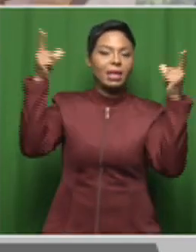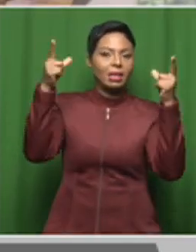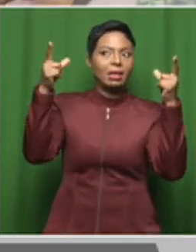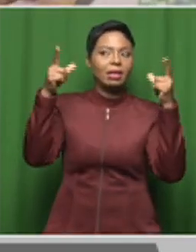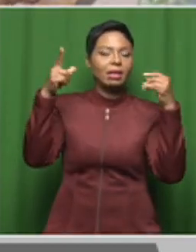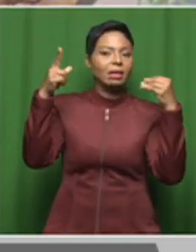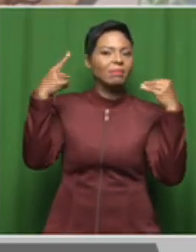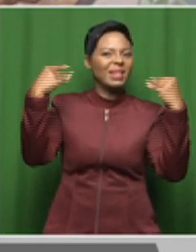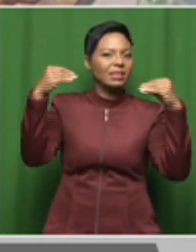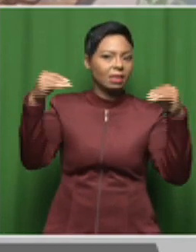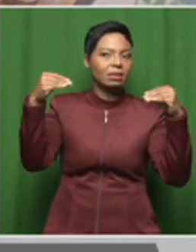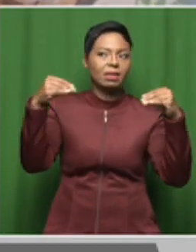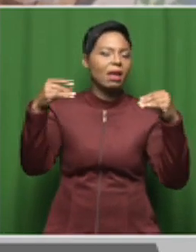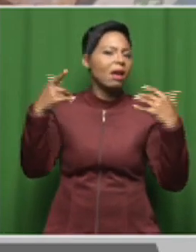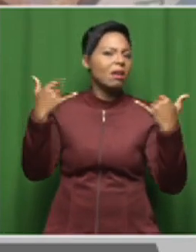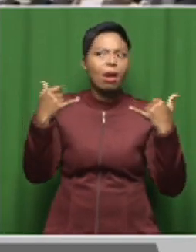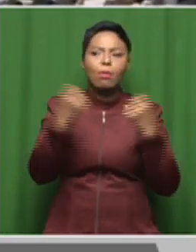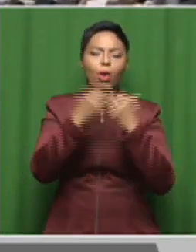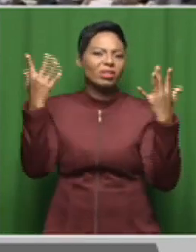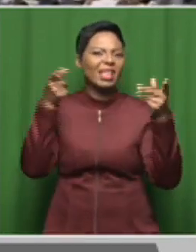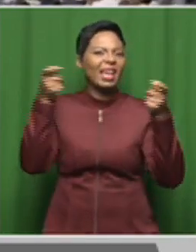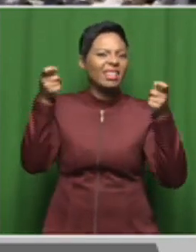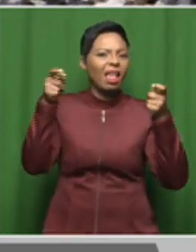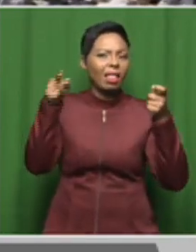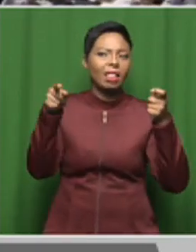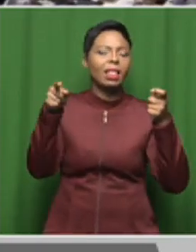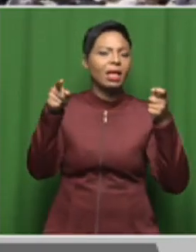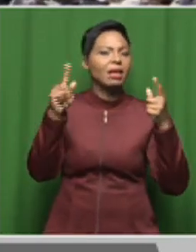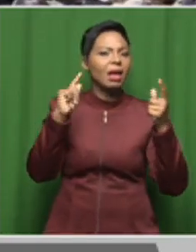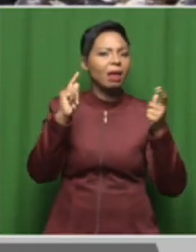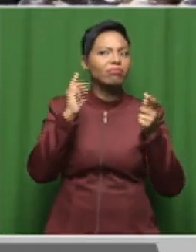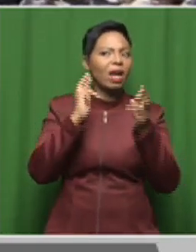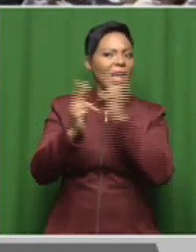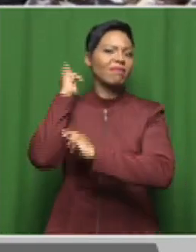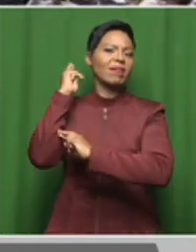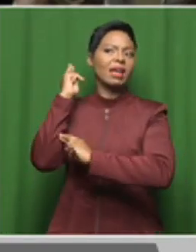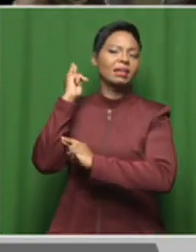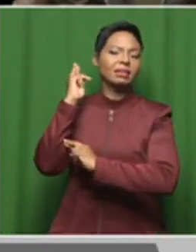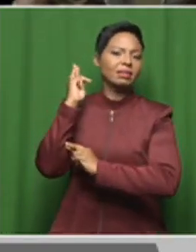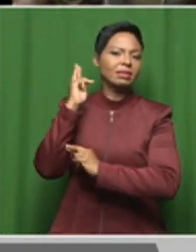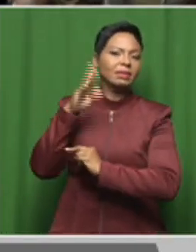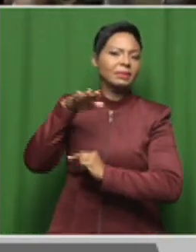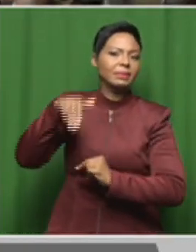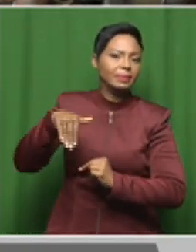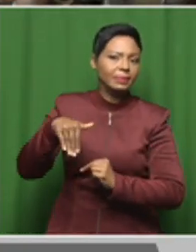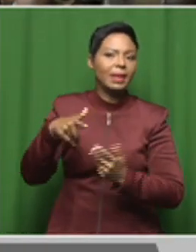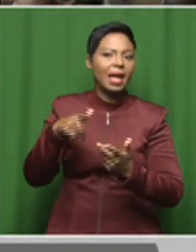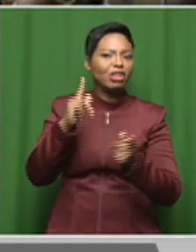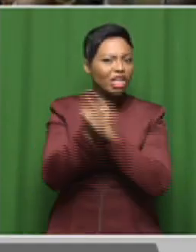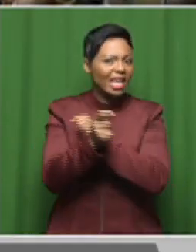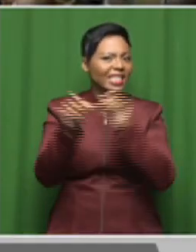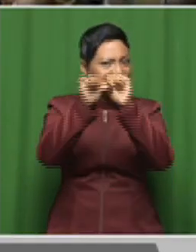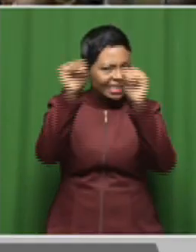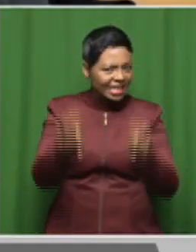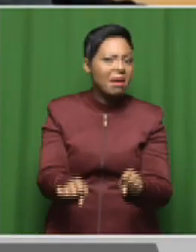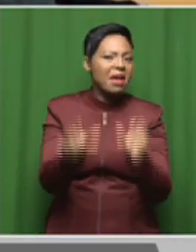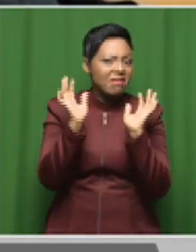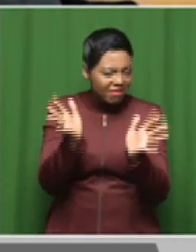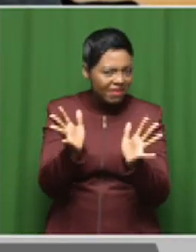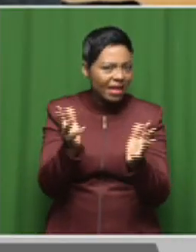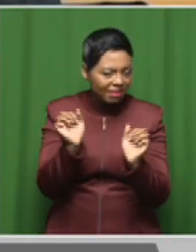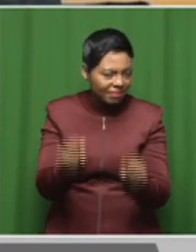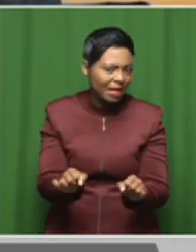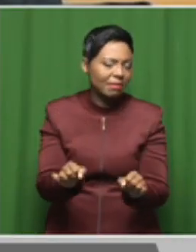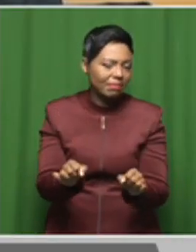the changes, but they've already reversed the changes that were implemented as well, because they are committed to ensuring that